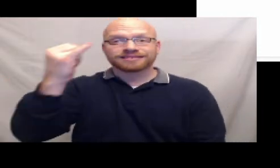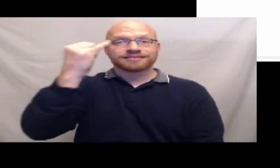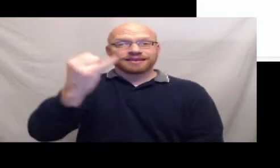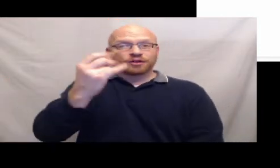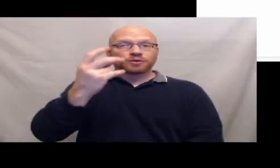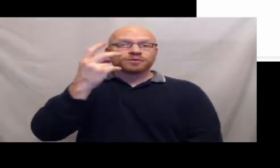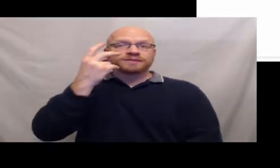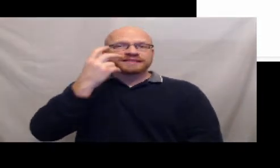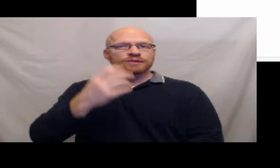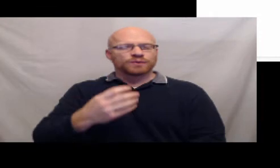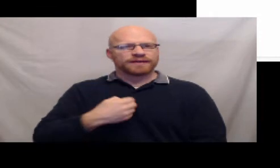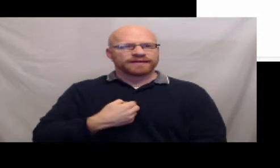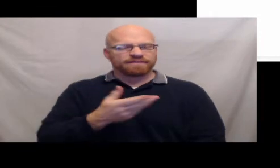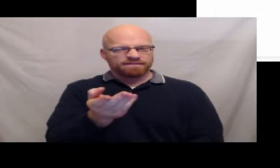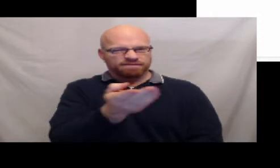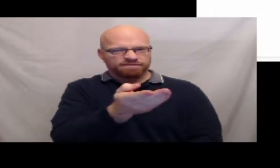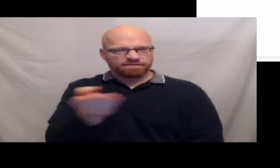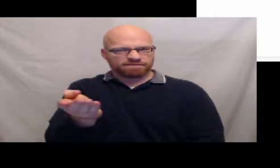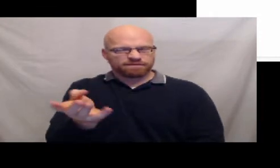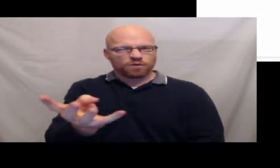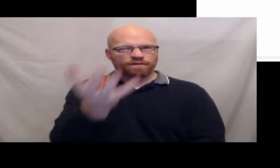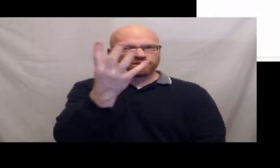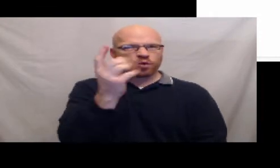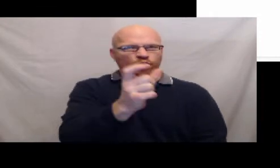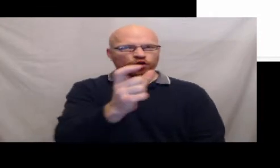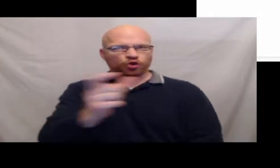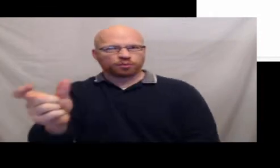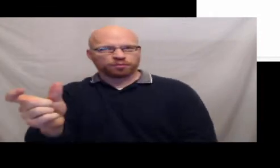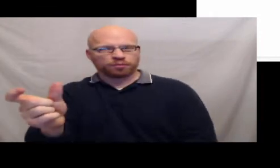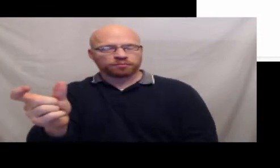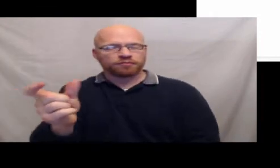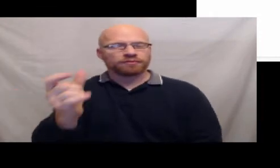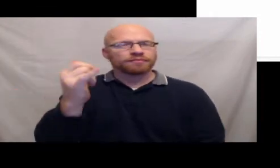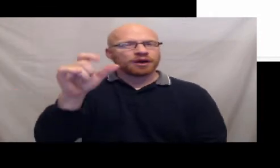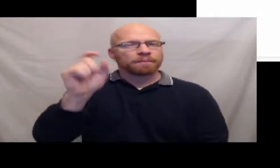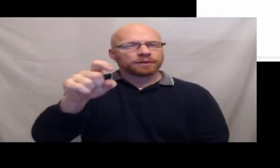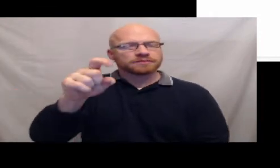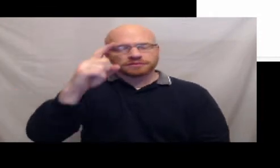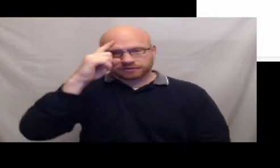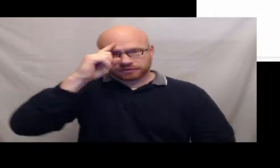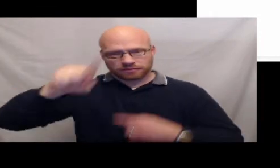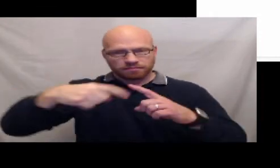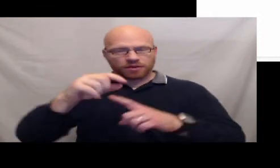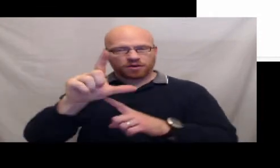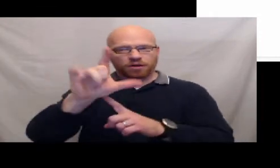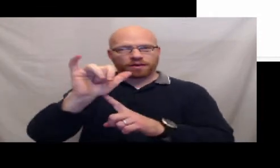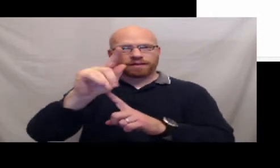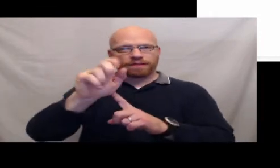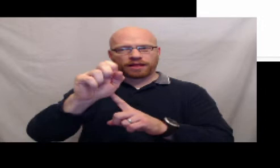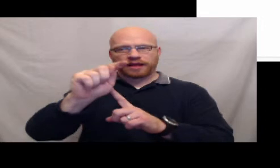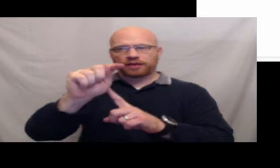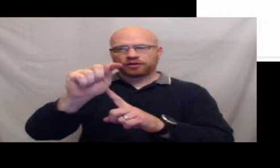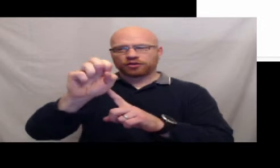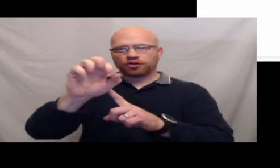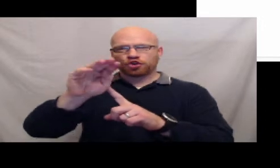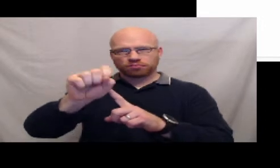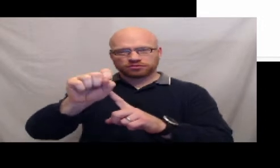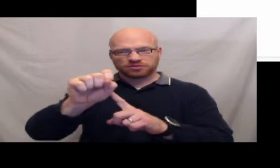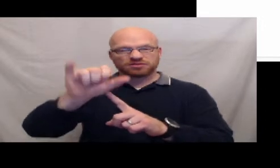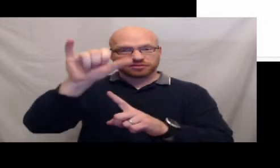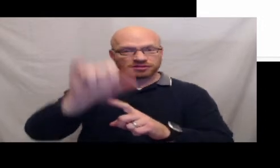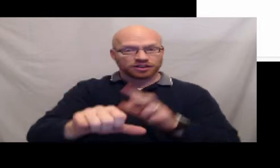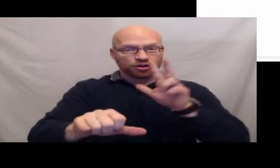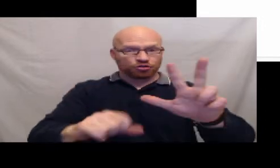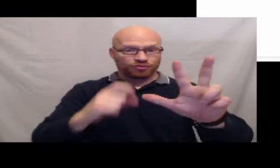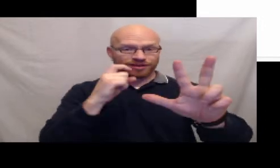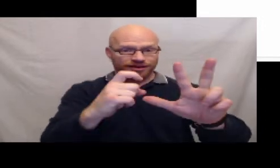So in our red and our blue, we can see what we have. We have 4 terms. Now we have to look at the like